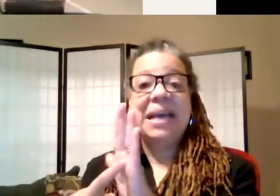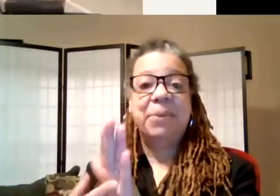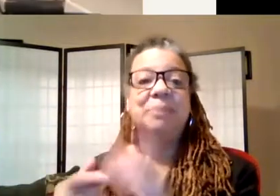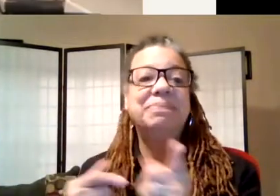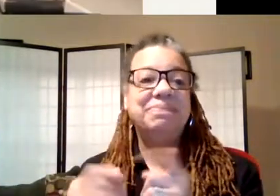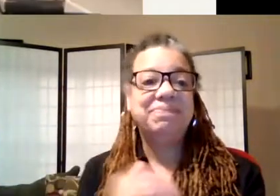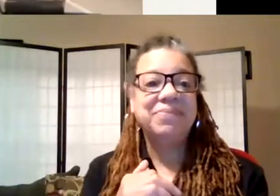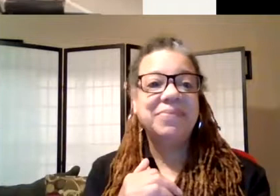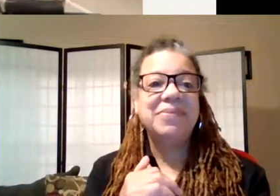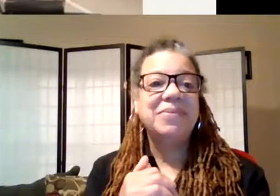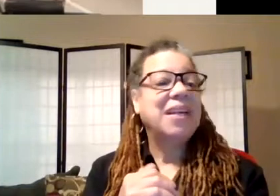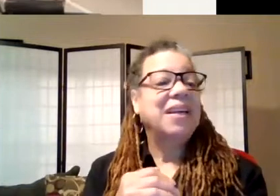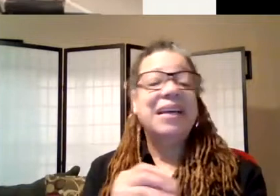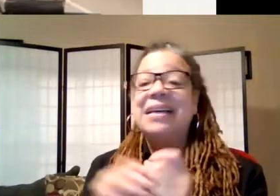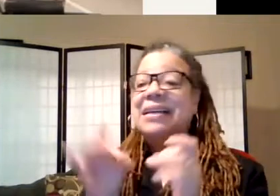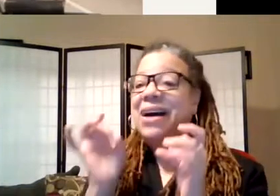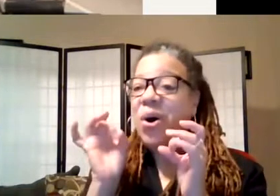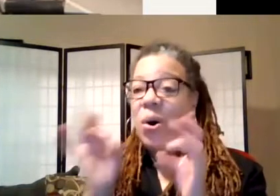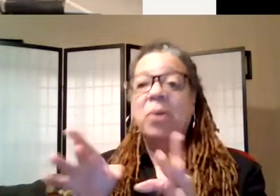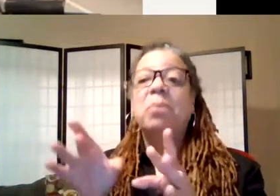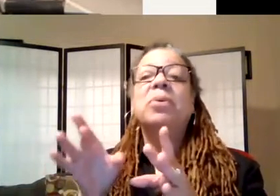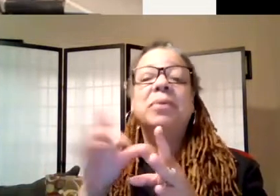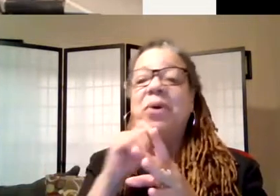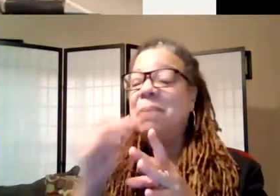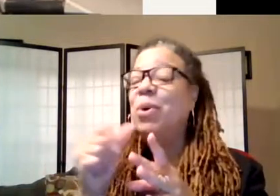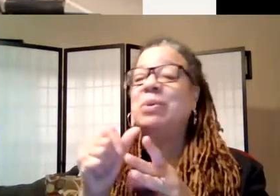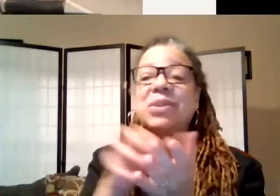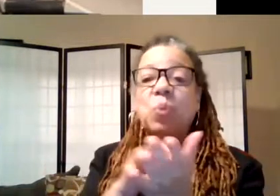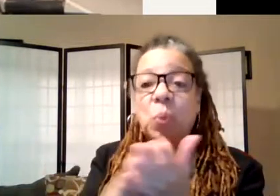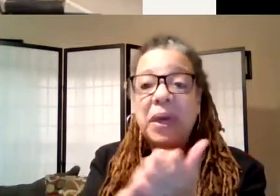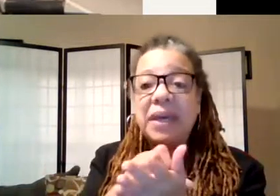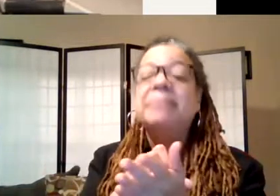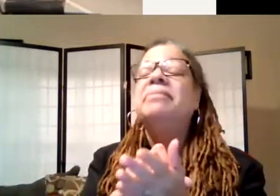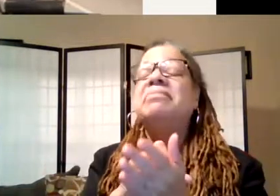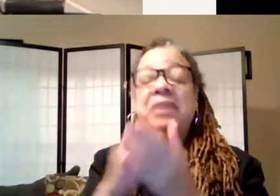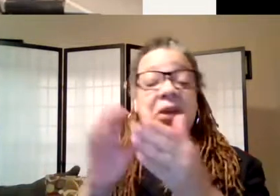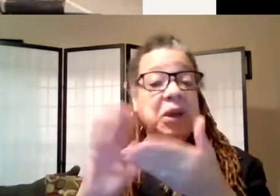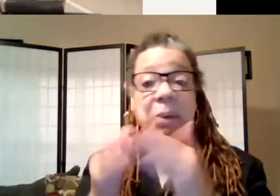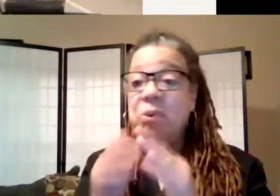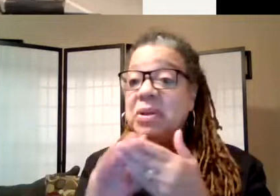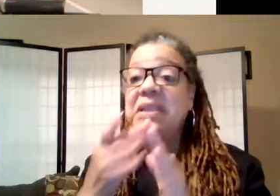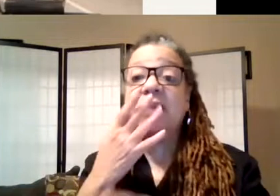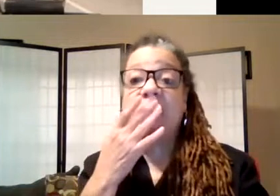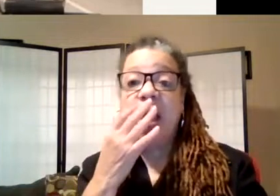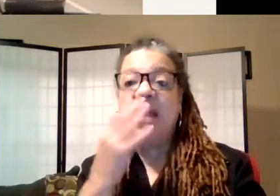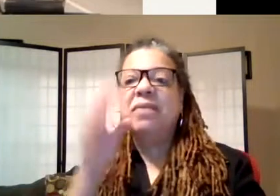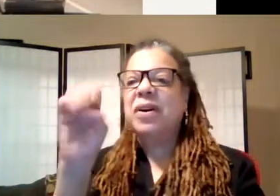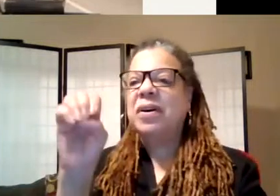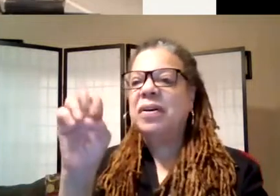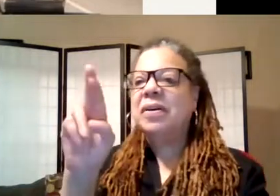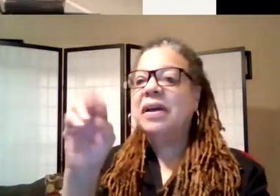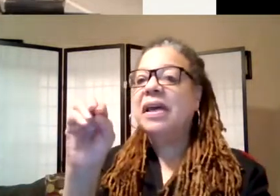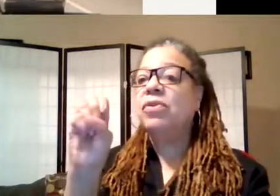An intolerable toll on our most vulnerable communities. Communities of color suffer disproportionately from pollution. As we all know, they're mostly all